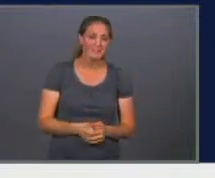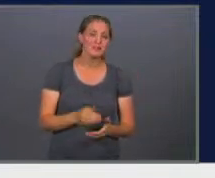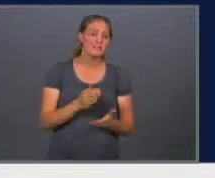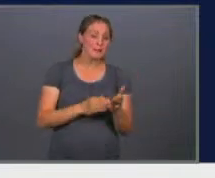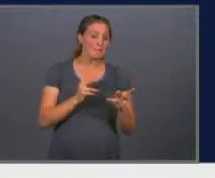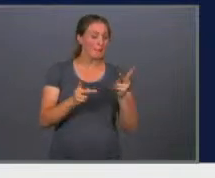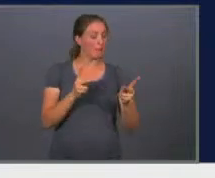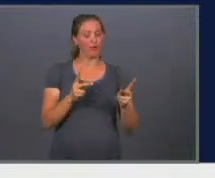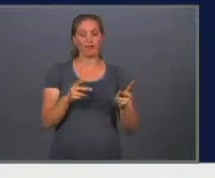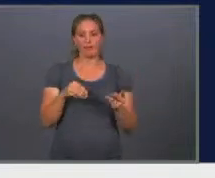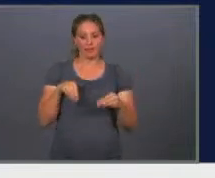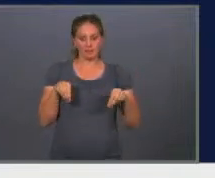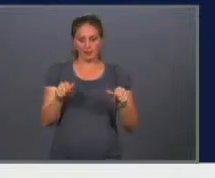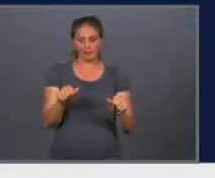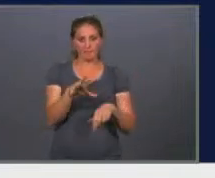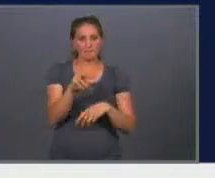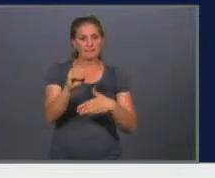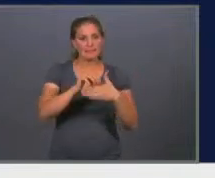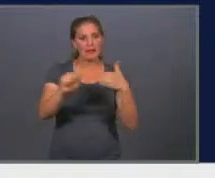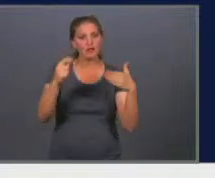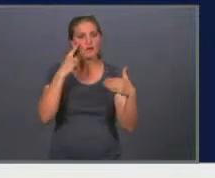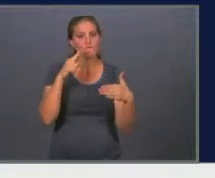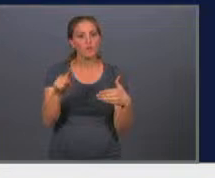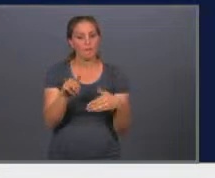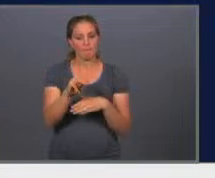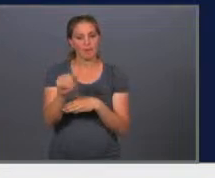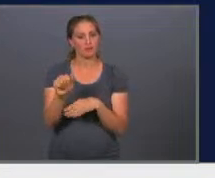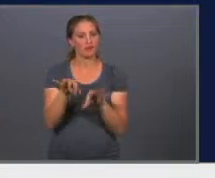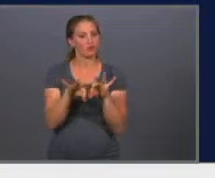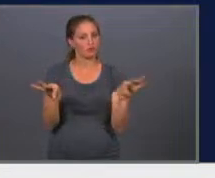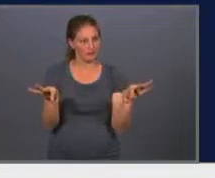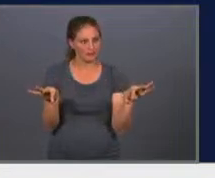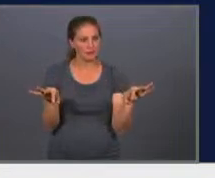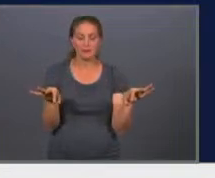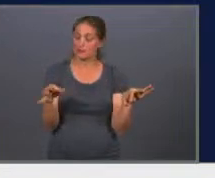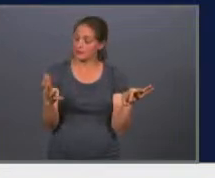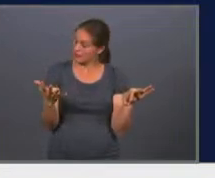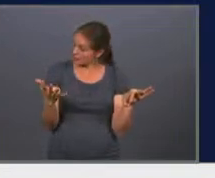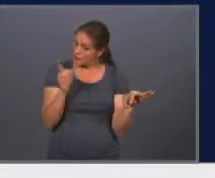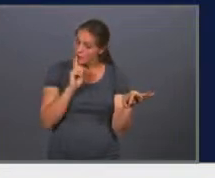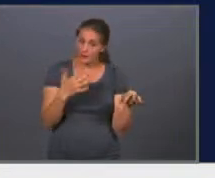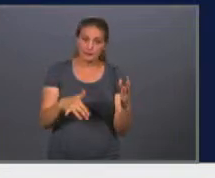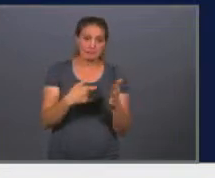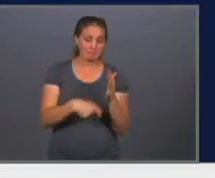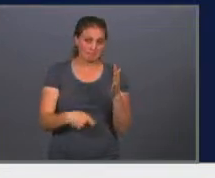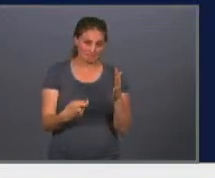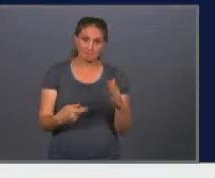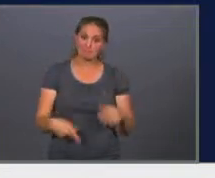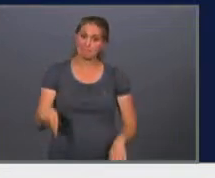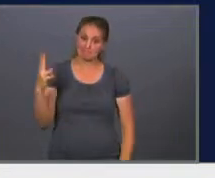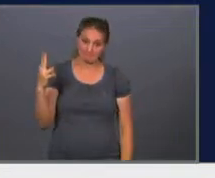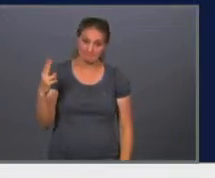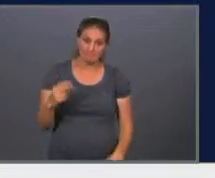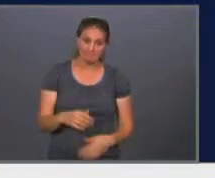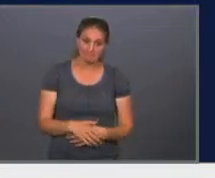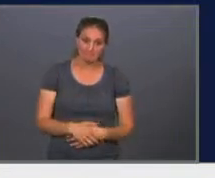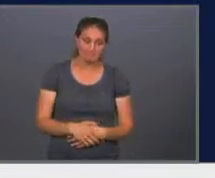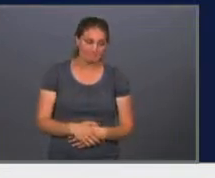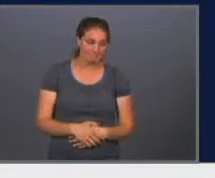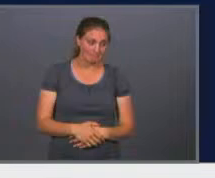spend $50,000 for a master's degree or so. So I think it would